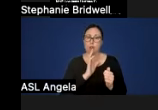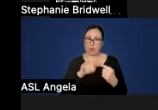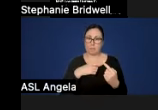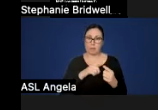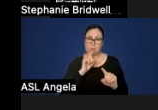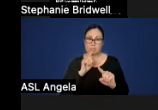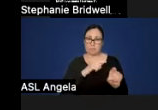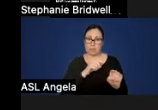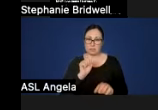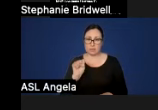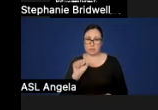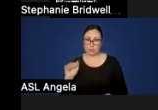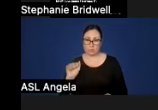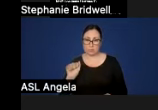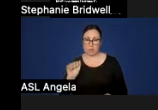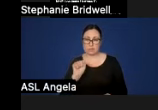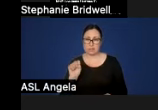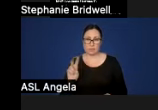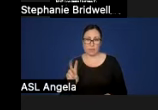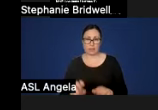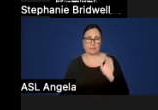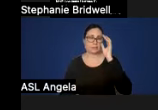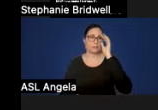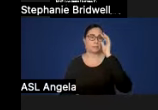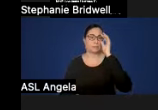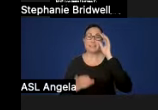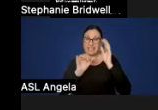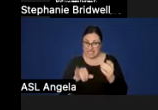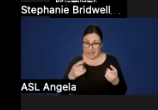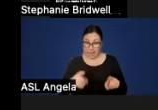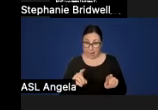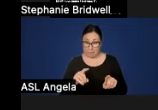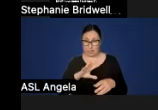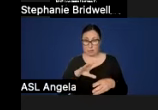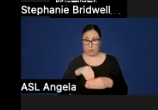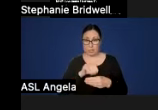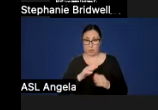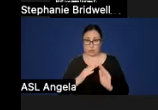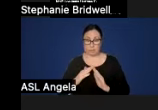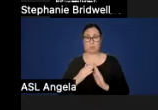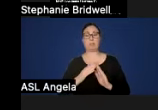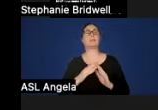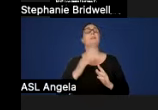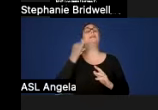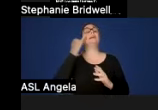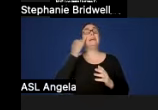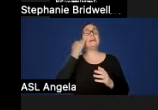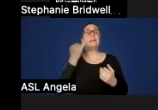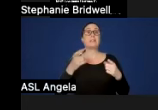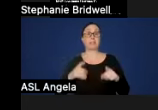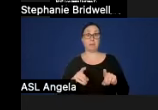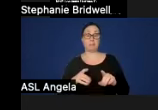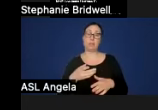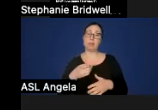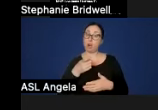sexual violence, to sexual assault? Is that happening somewhere in your community? And if it is, are you a part of